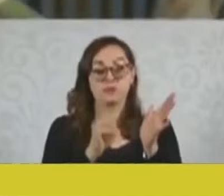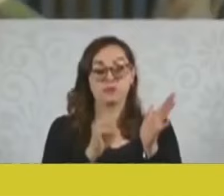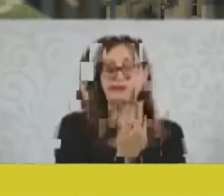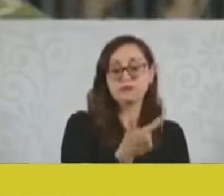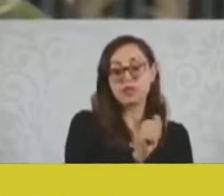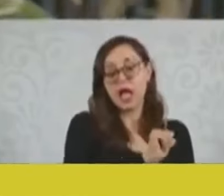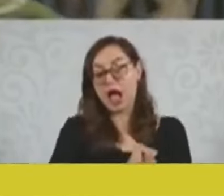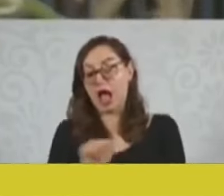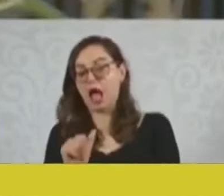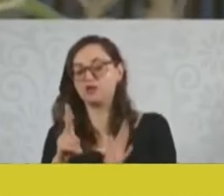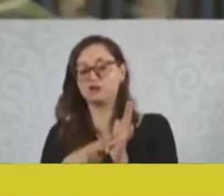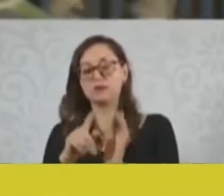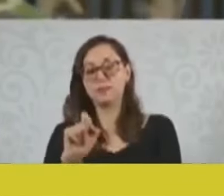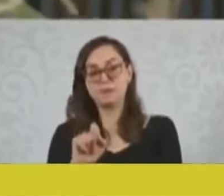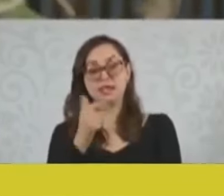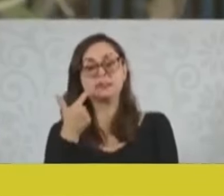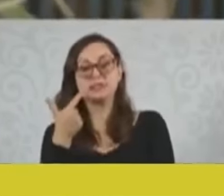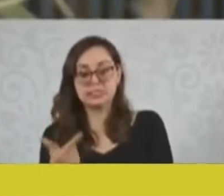Between